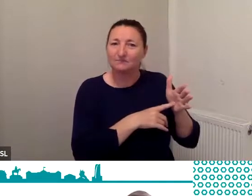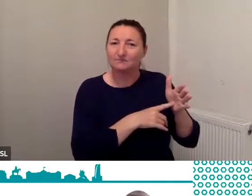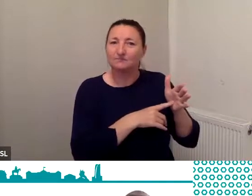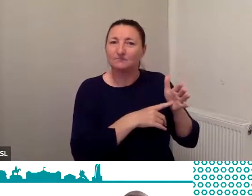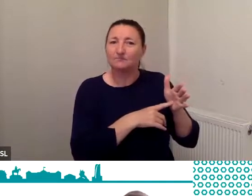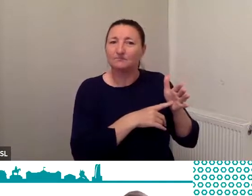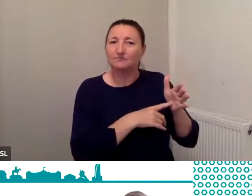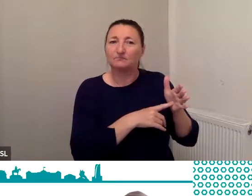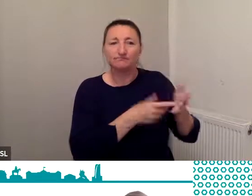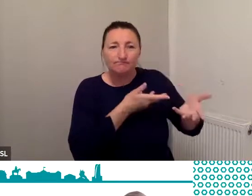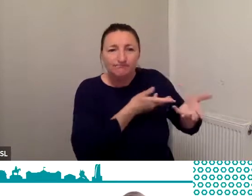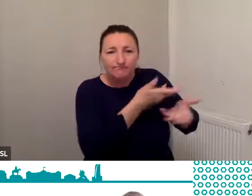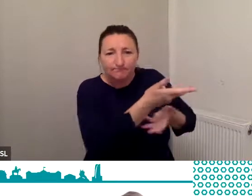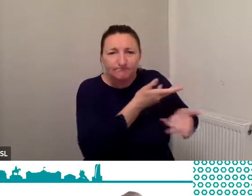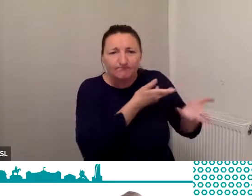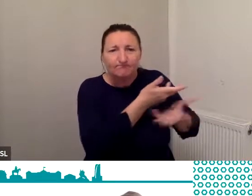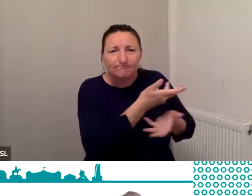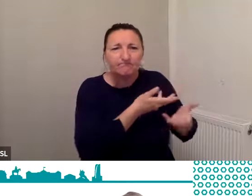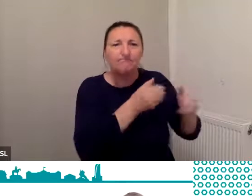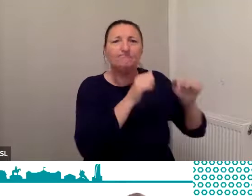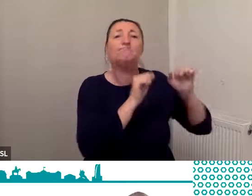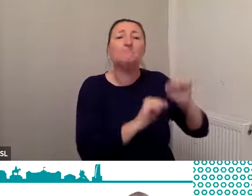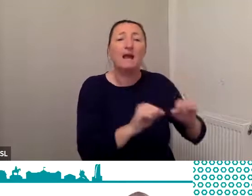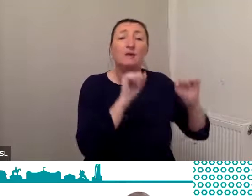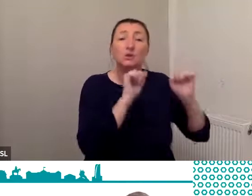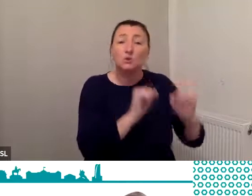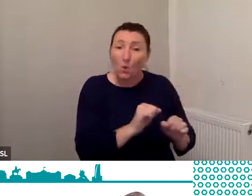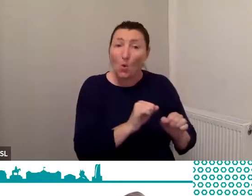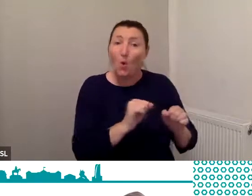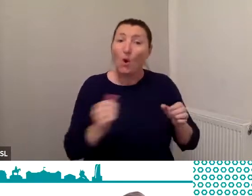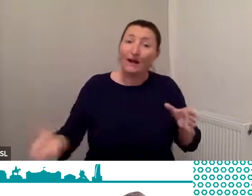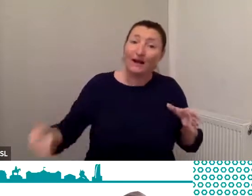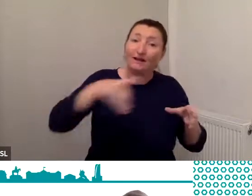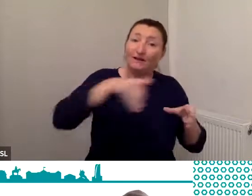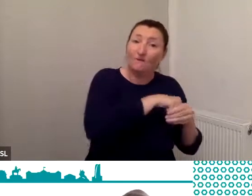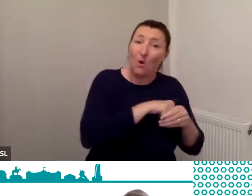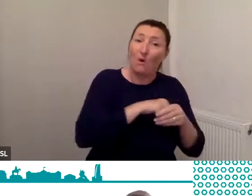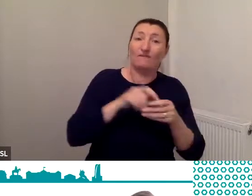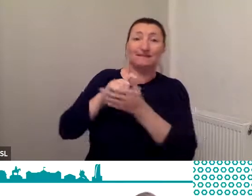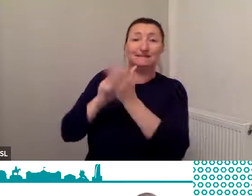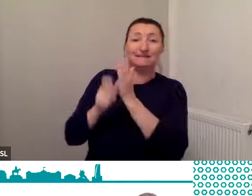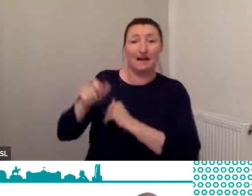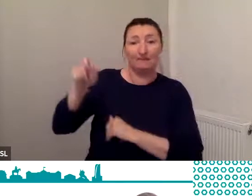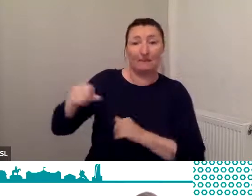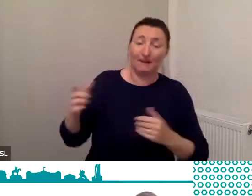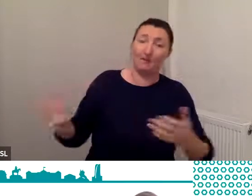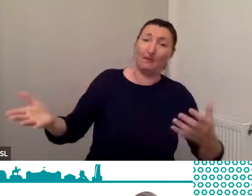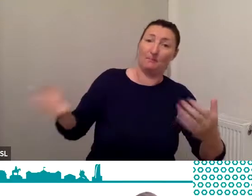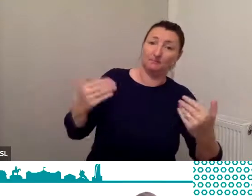participatory approach to make sure people with disabilities are included in that process.